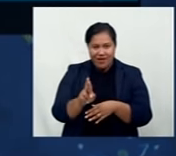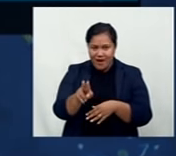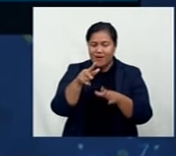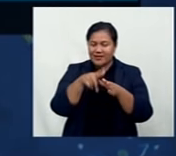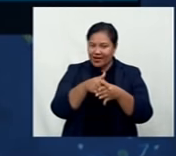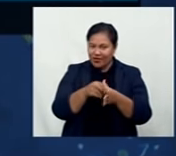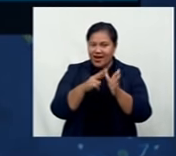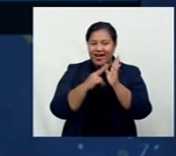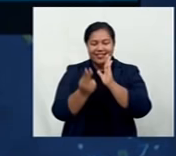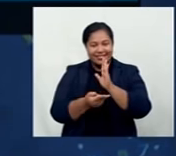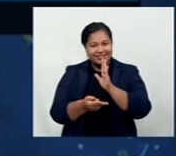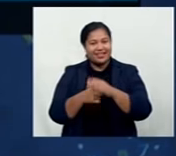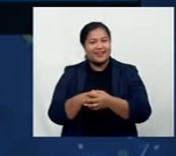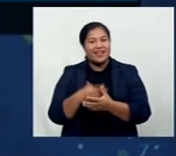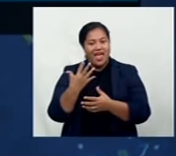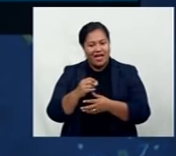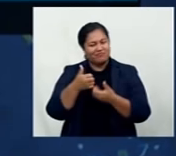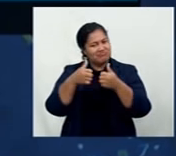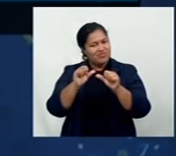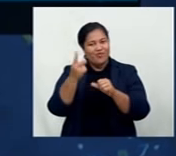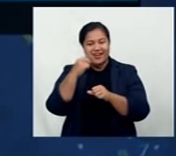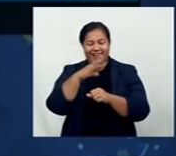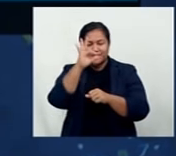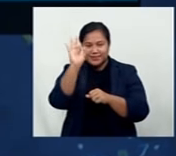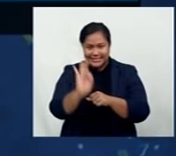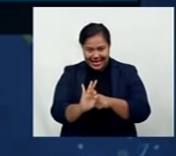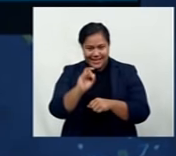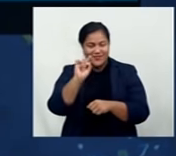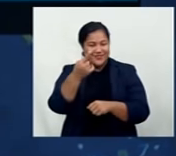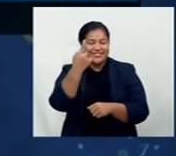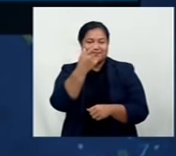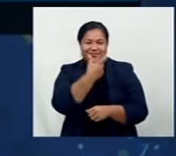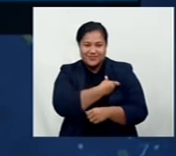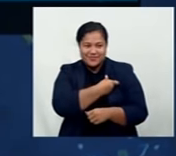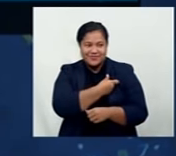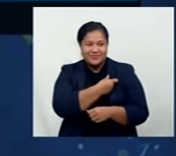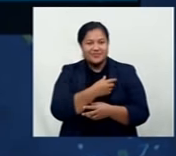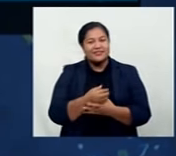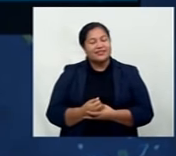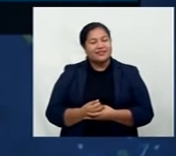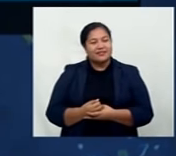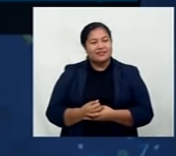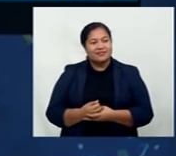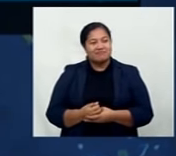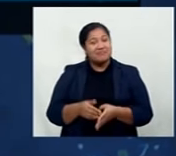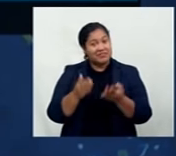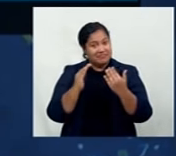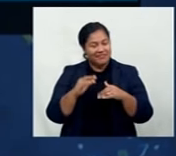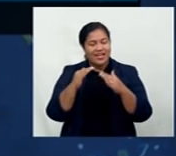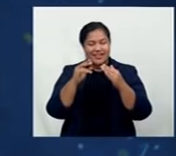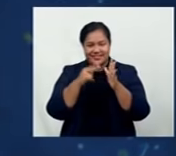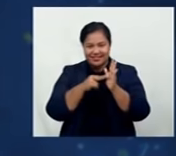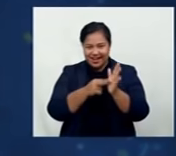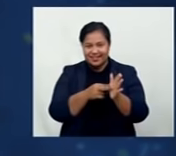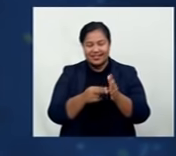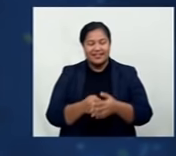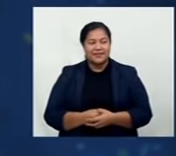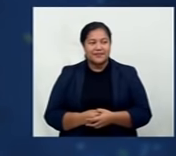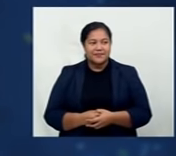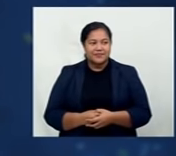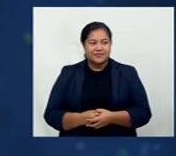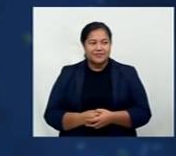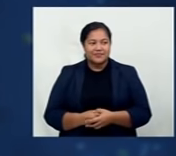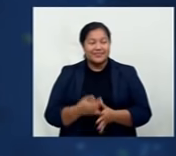Nandronga and Naitasiri, which have achieved 100% first jab administered. Next is Nandi.